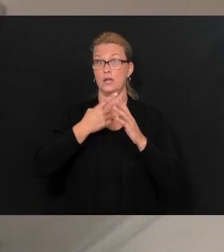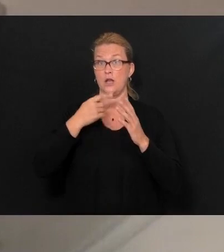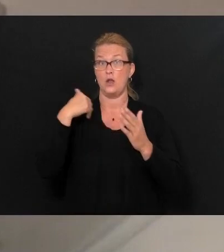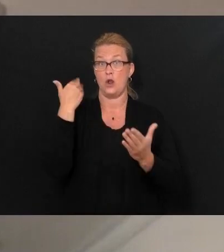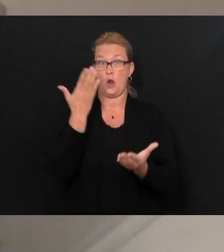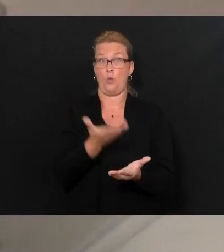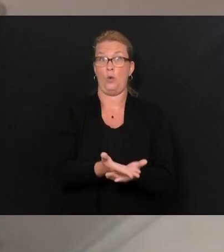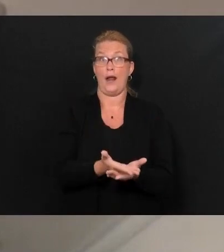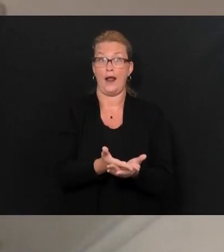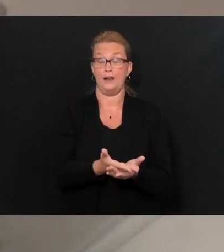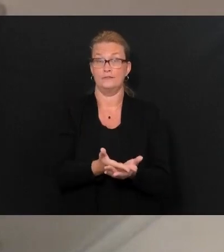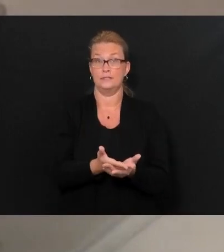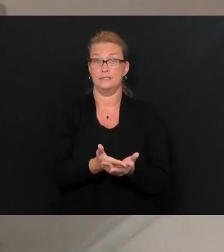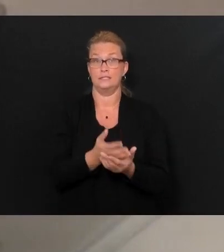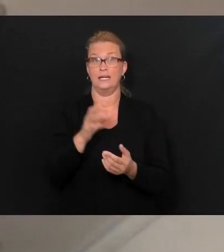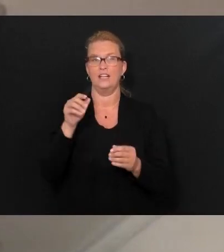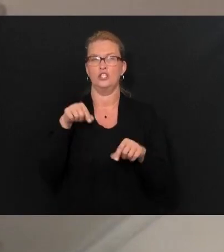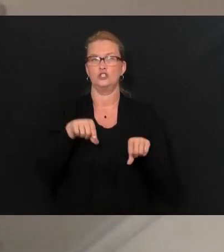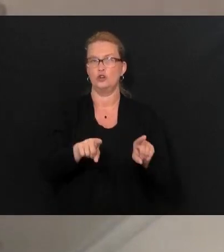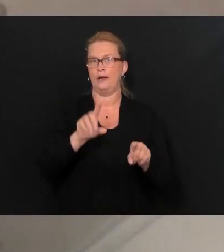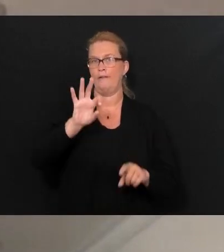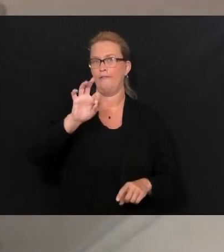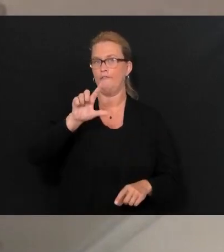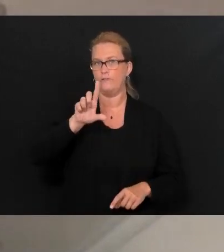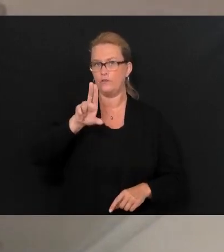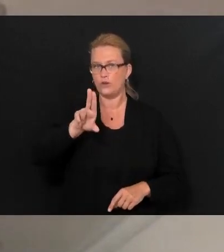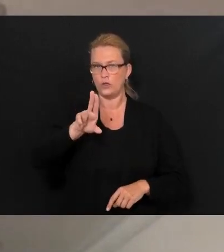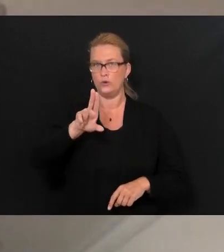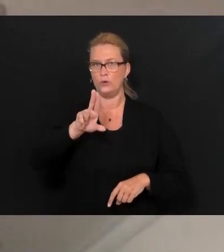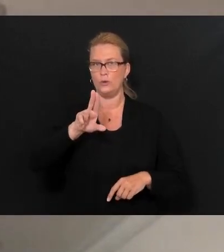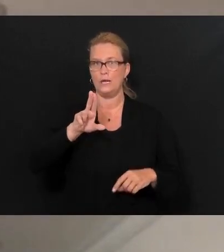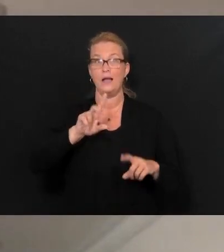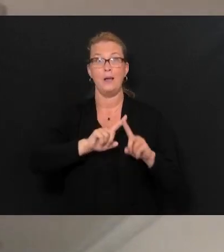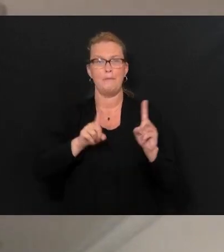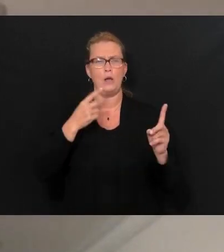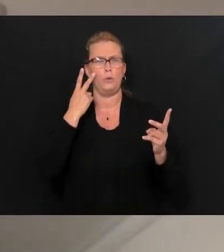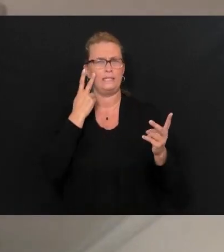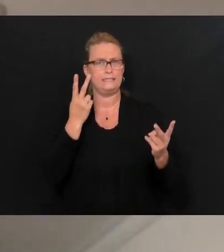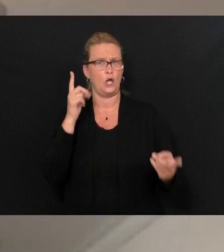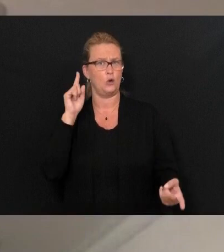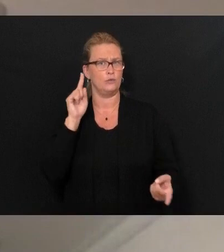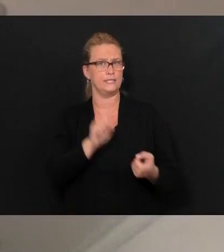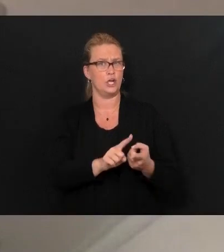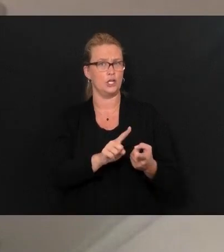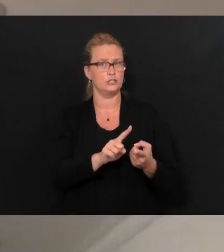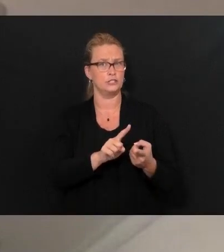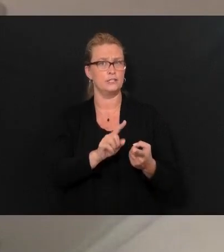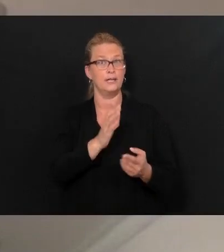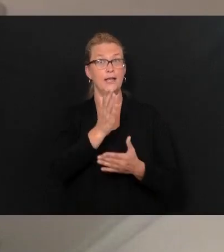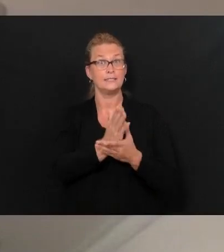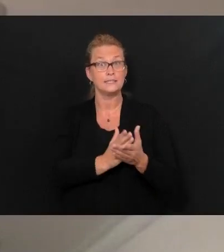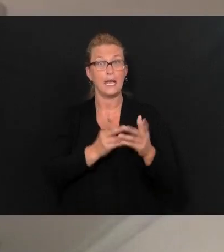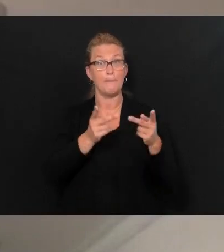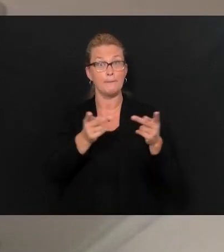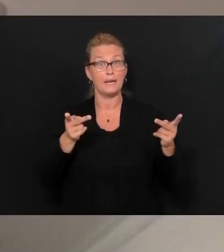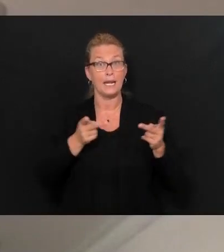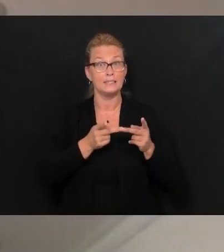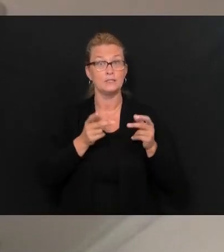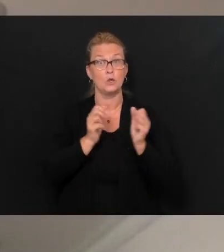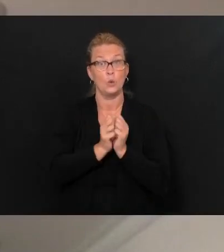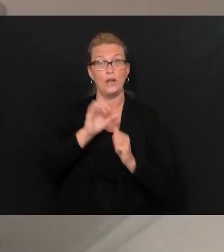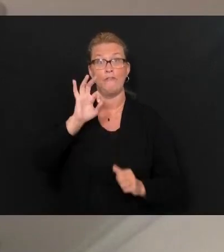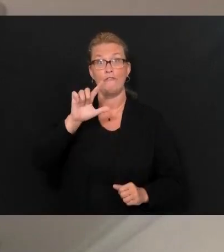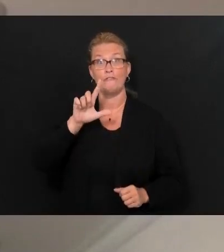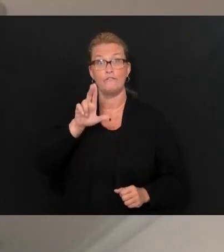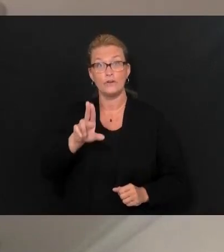the influenza season, but we did see some reductions in certain places with influenza